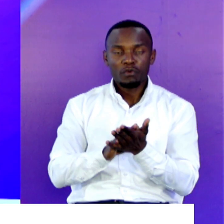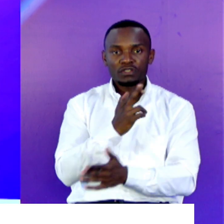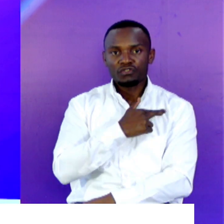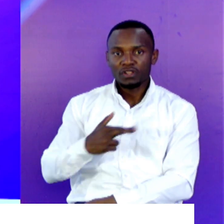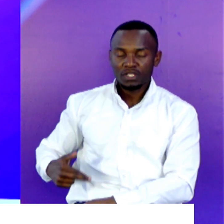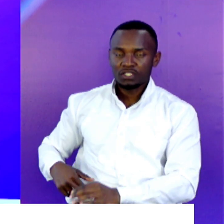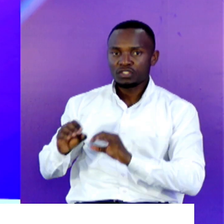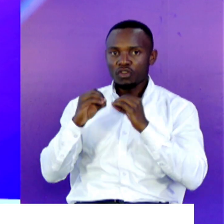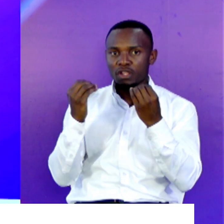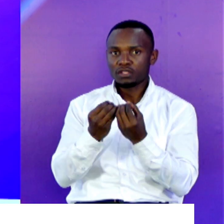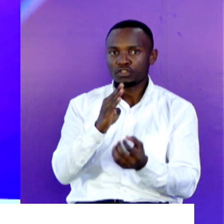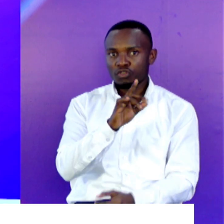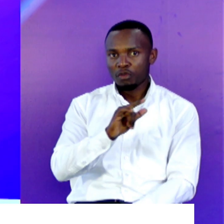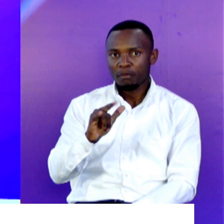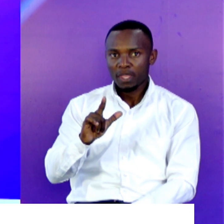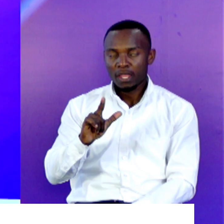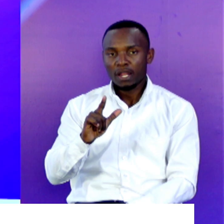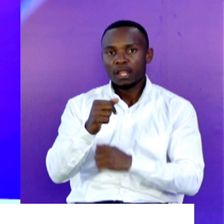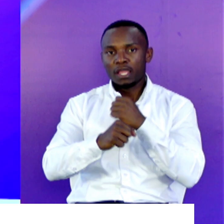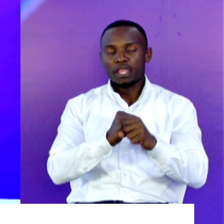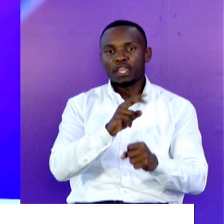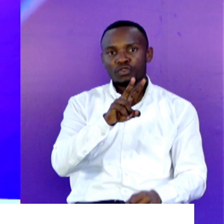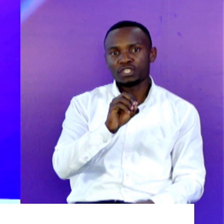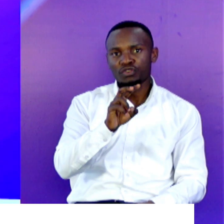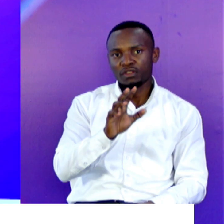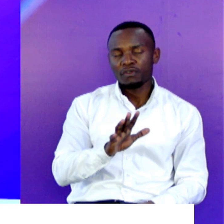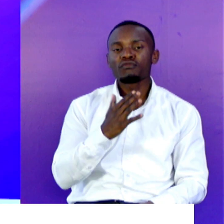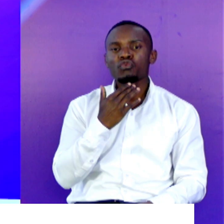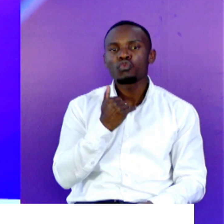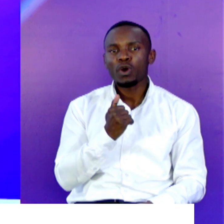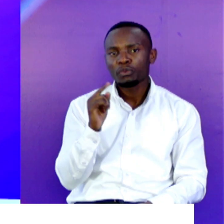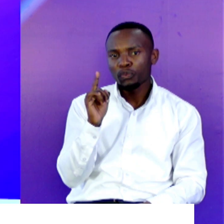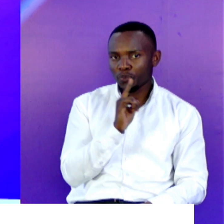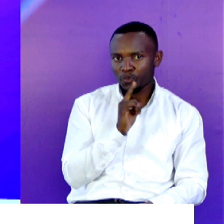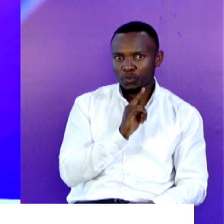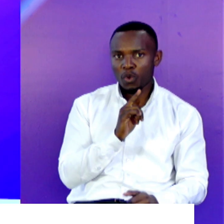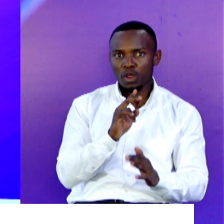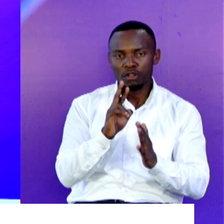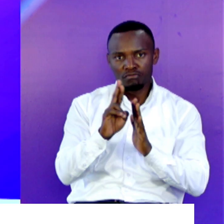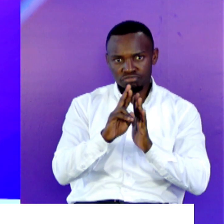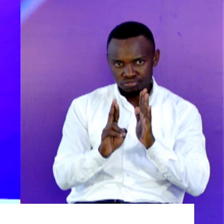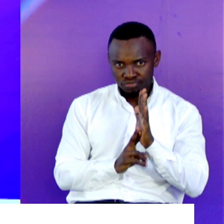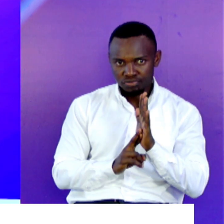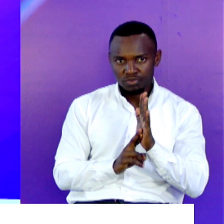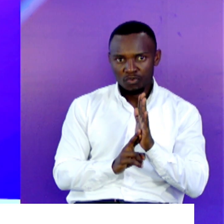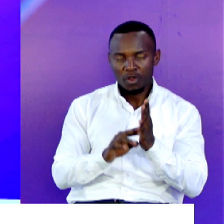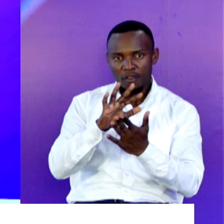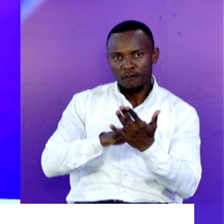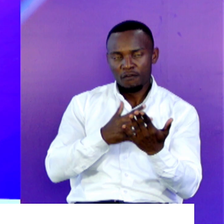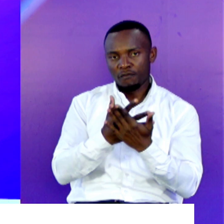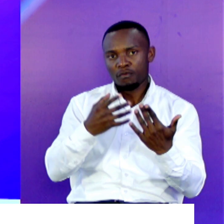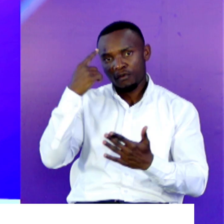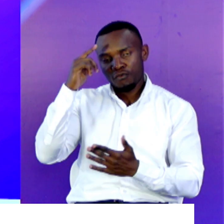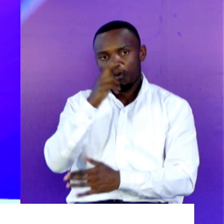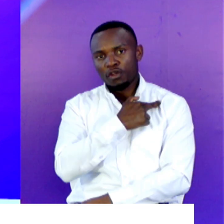of 2025 seeks to create a stricter regulatory framework for religious institutions